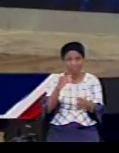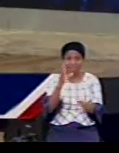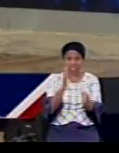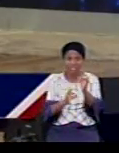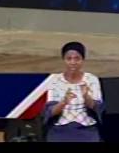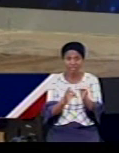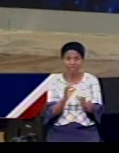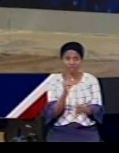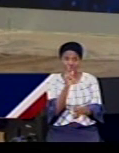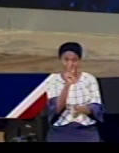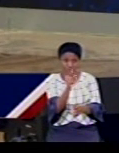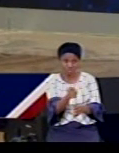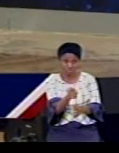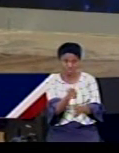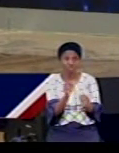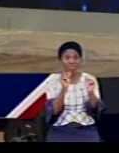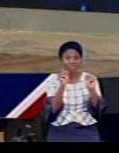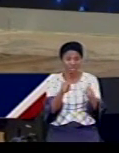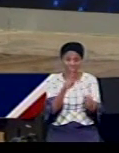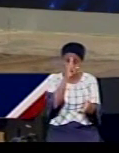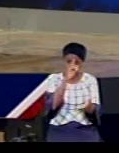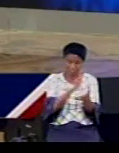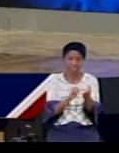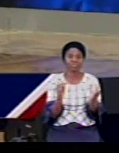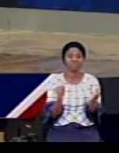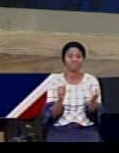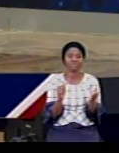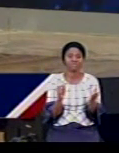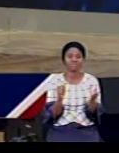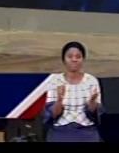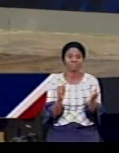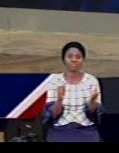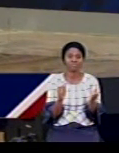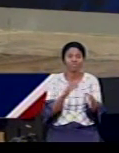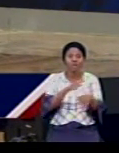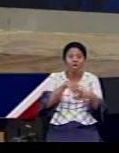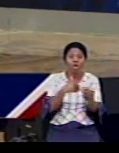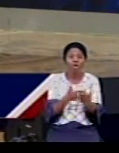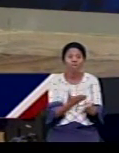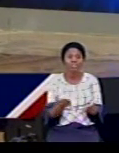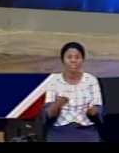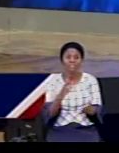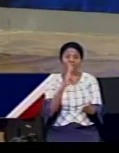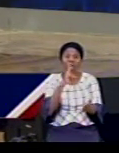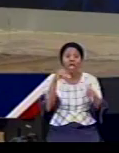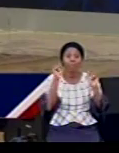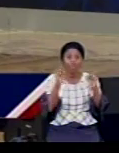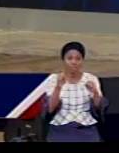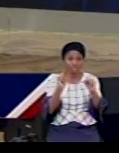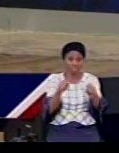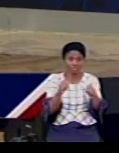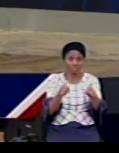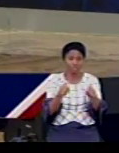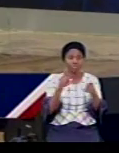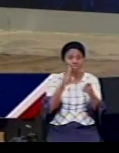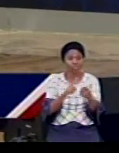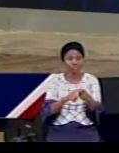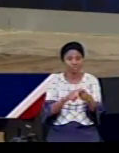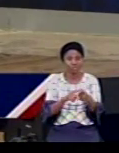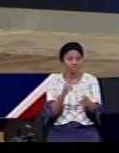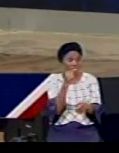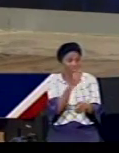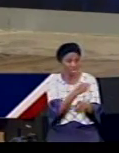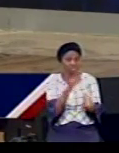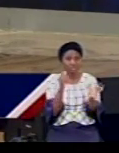if thou canst believe, all things are possible